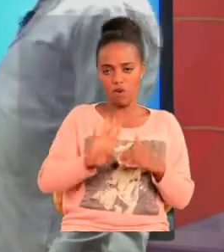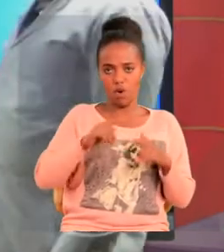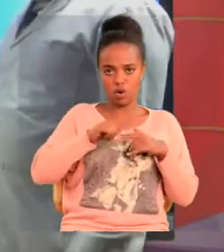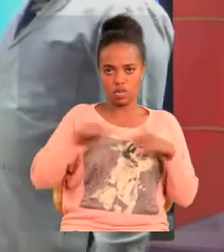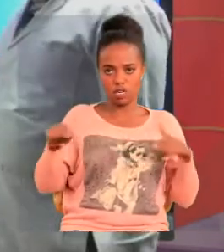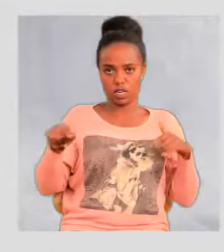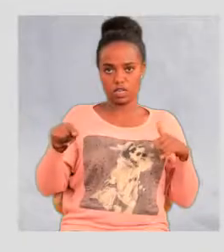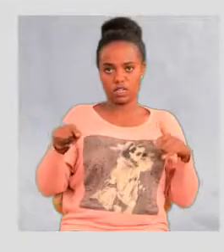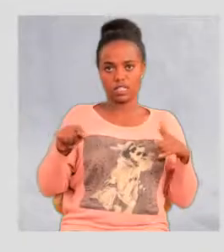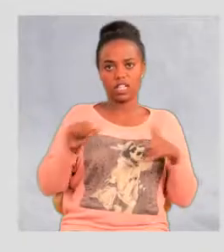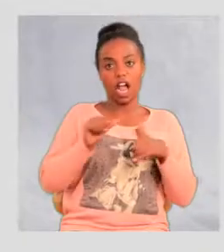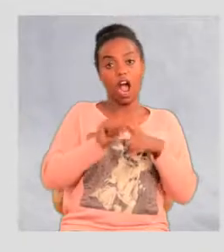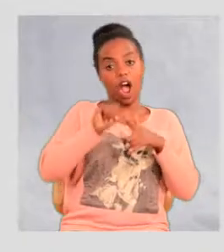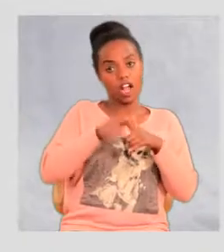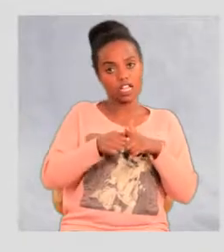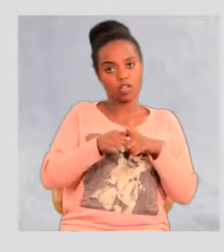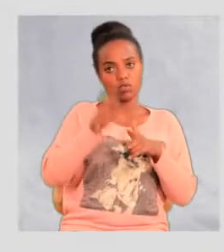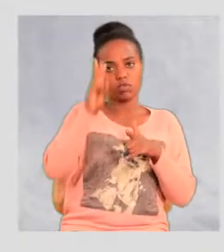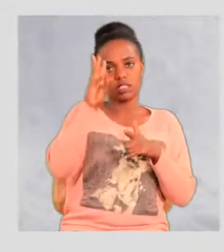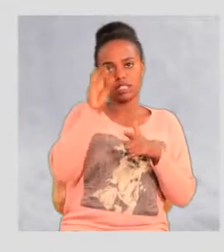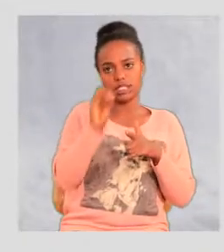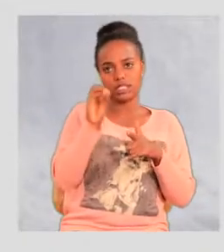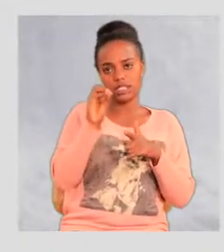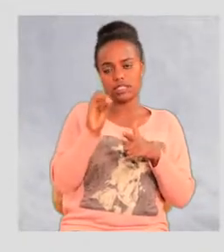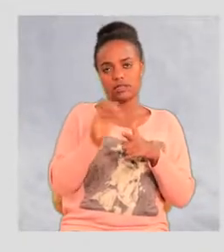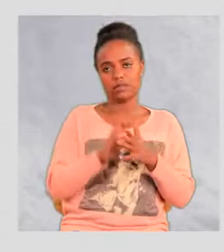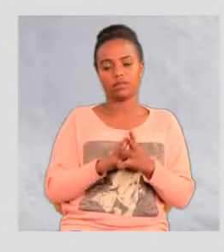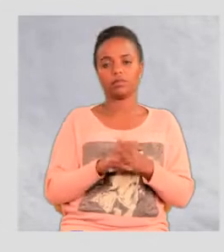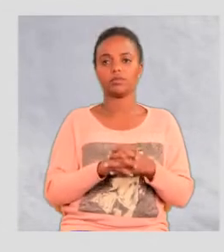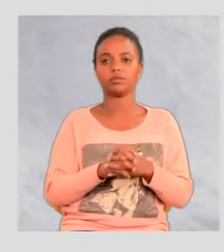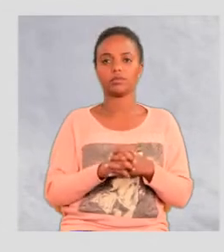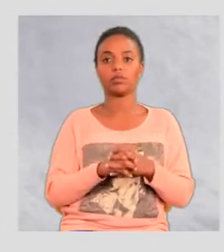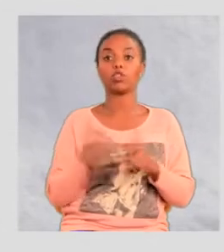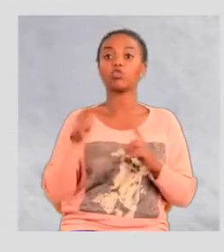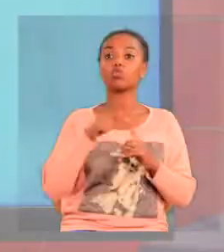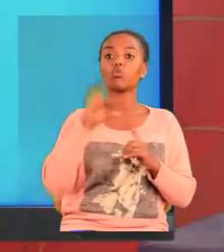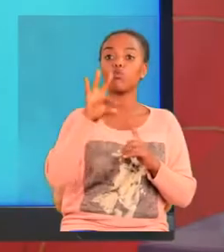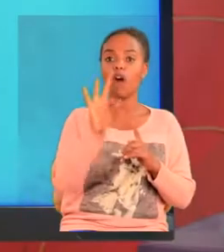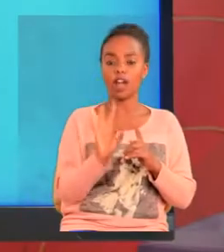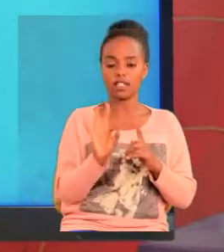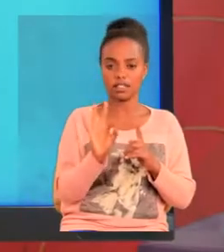is 60 degree. This is given. So to find